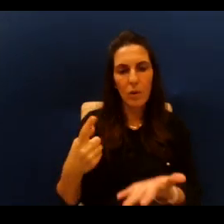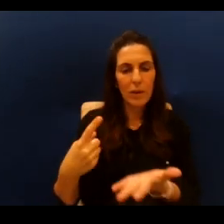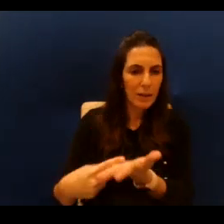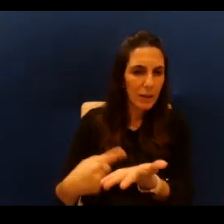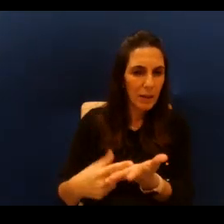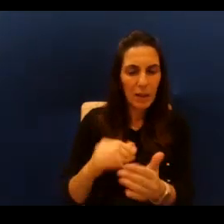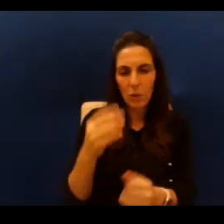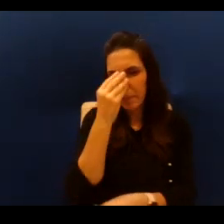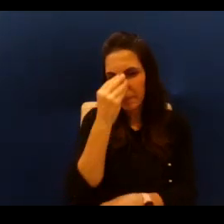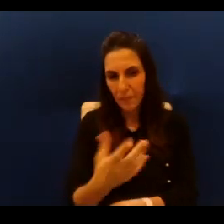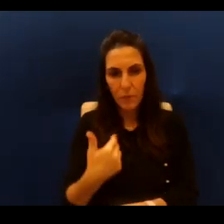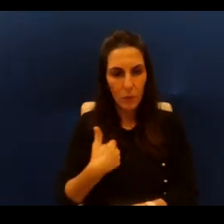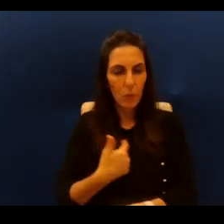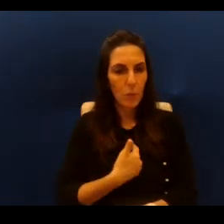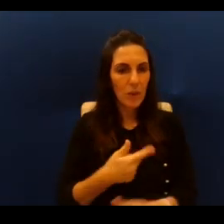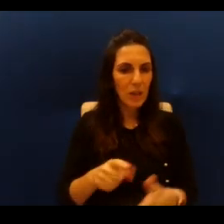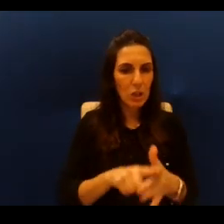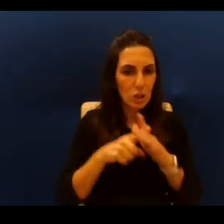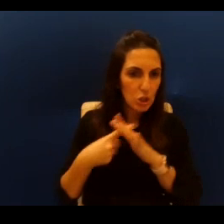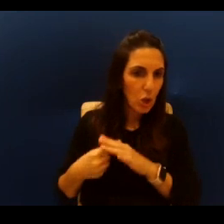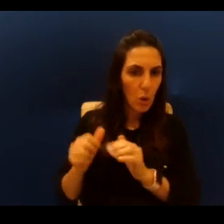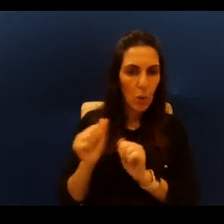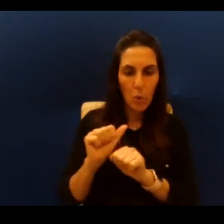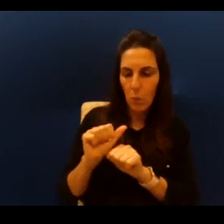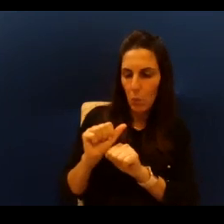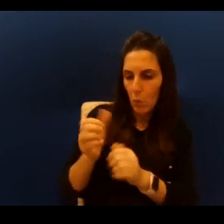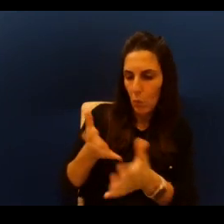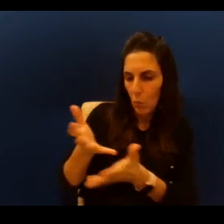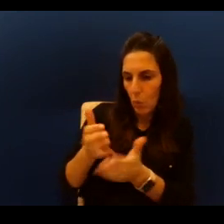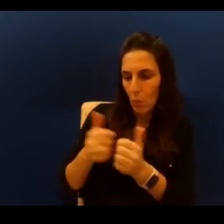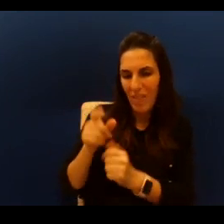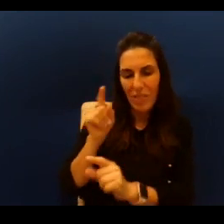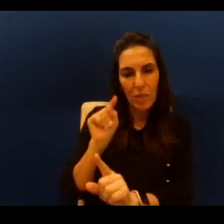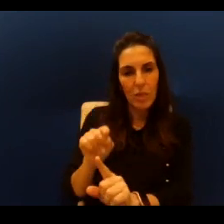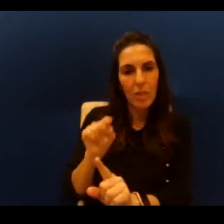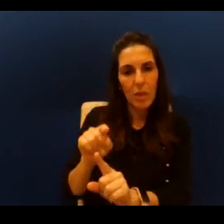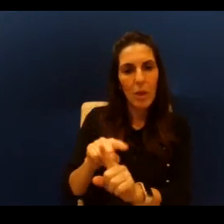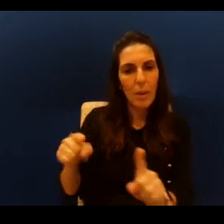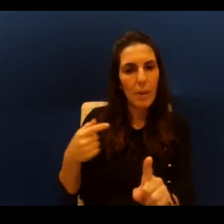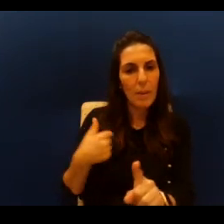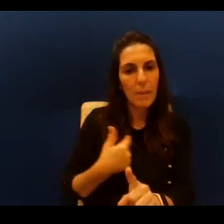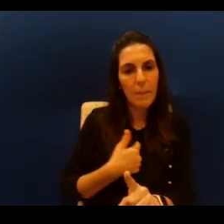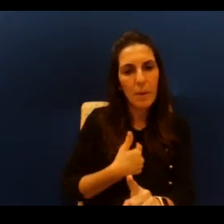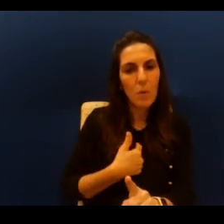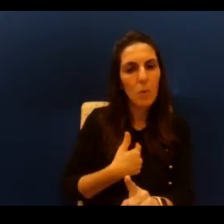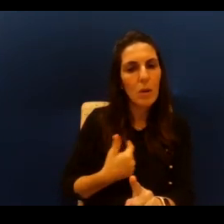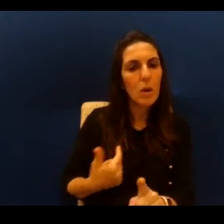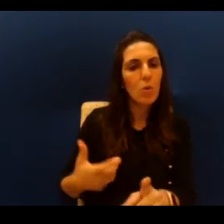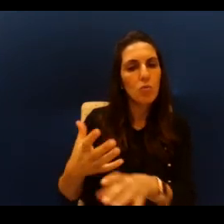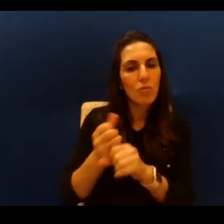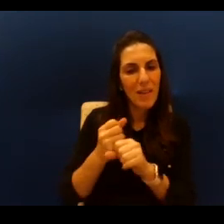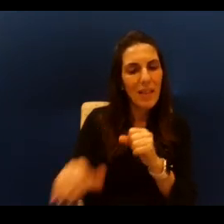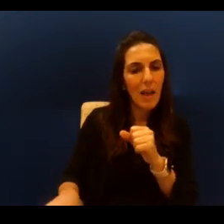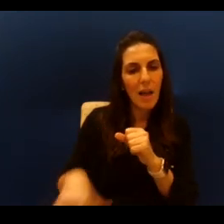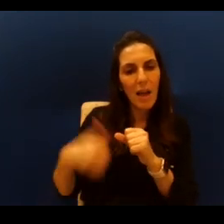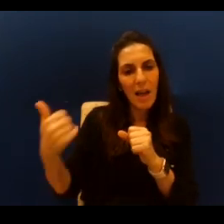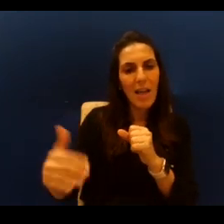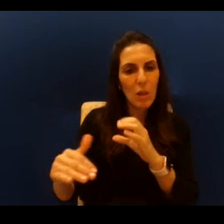to say that we did start out working with her, but we then received some subsequent emails that gave us